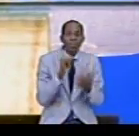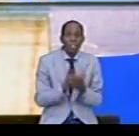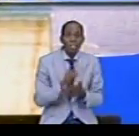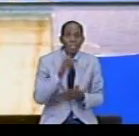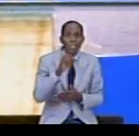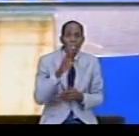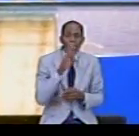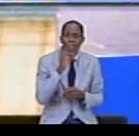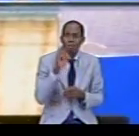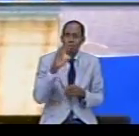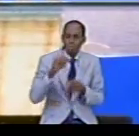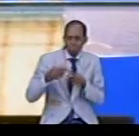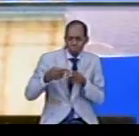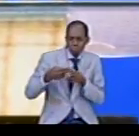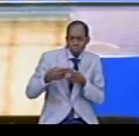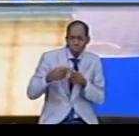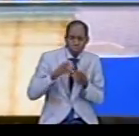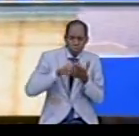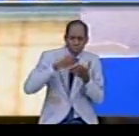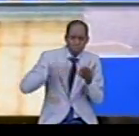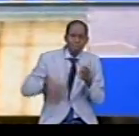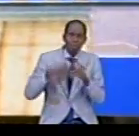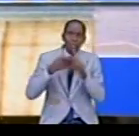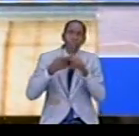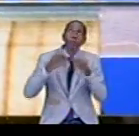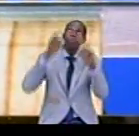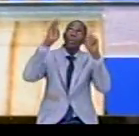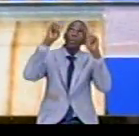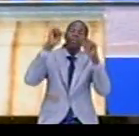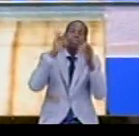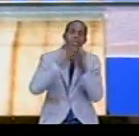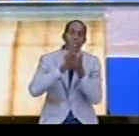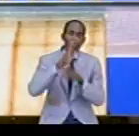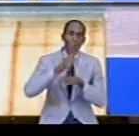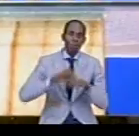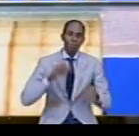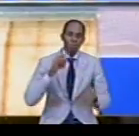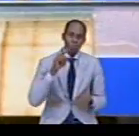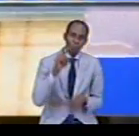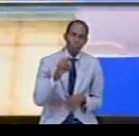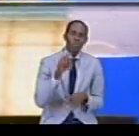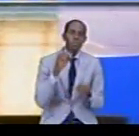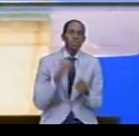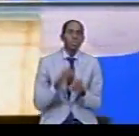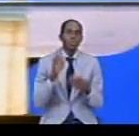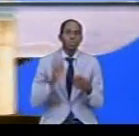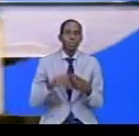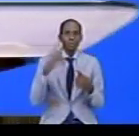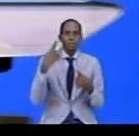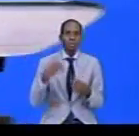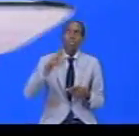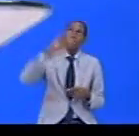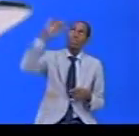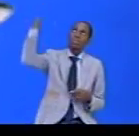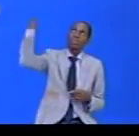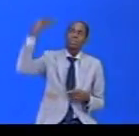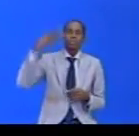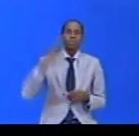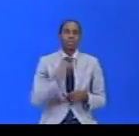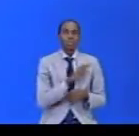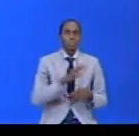is also removed from him that called you into the grace of Christ